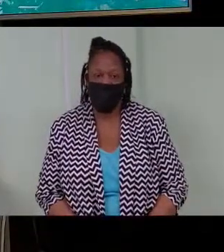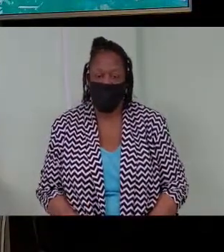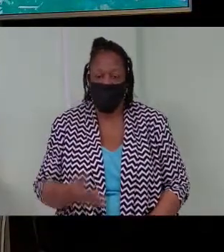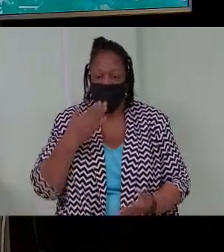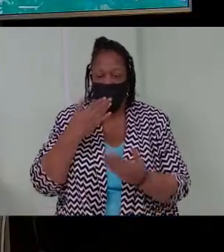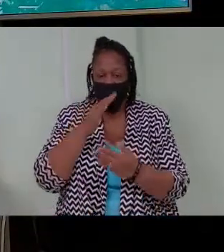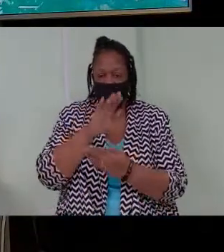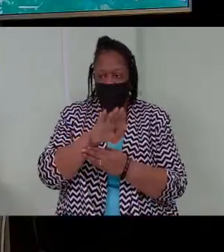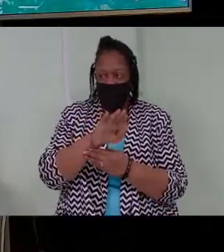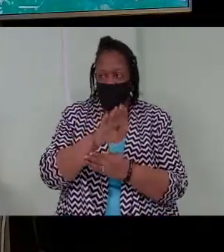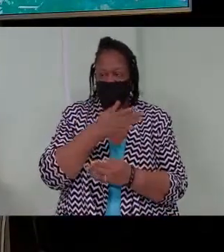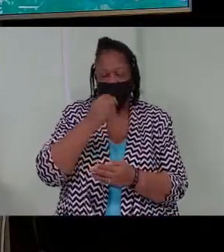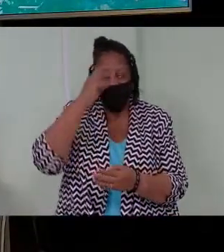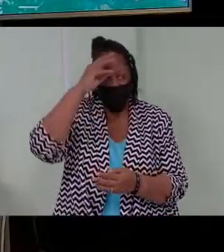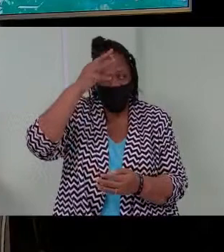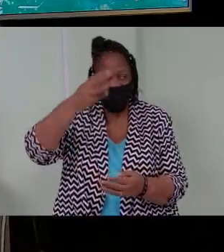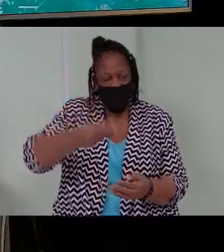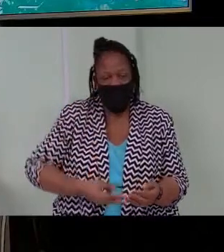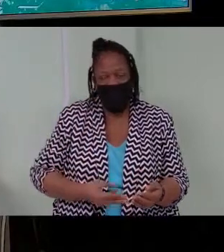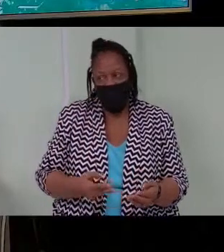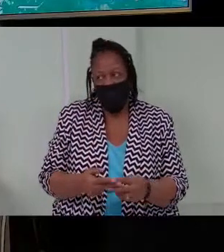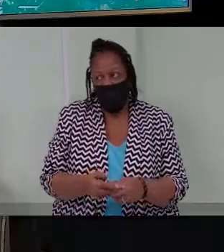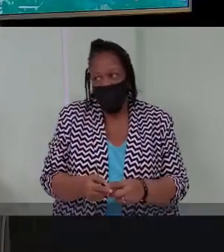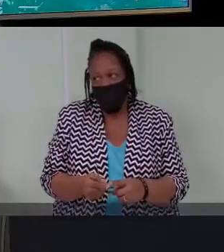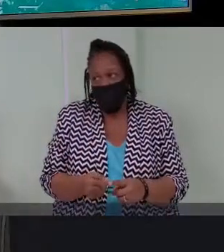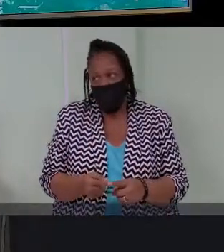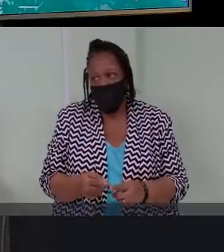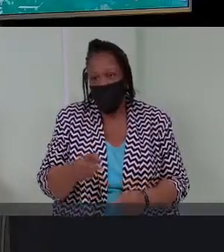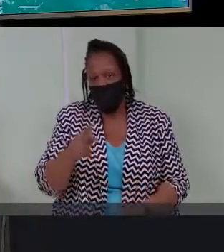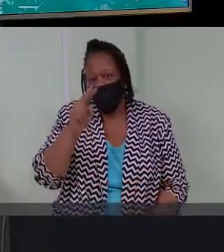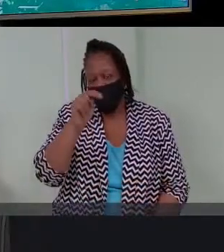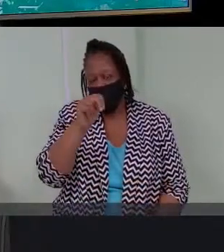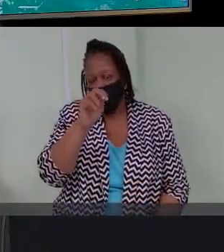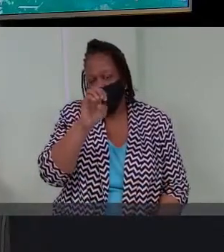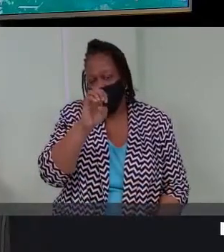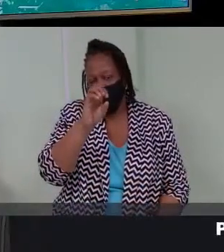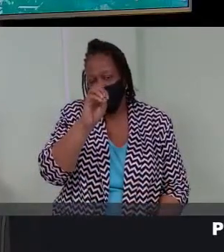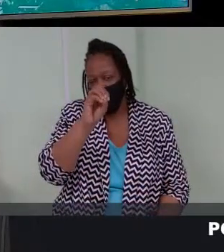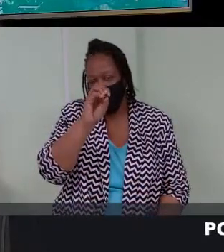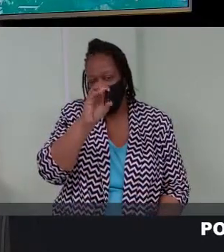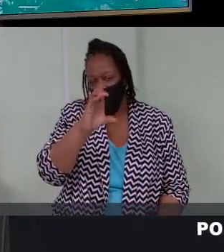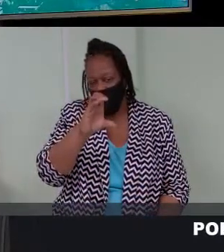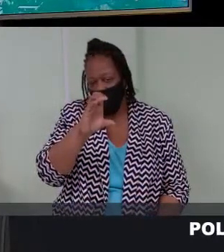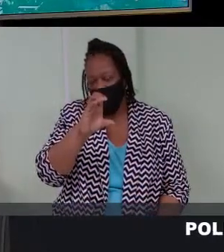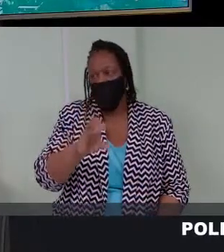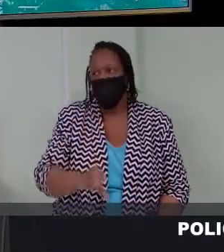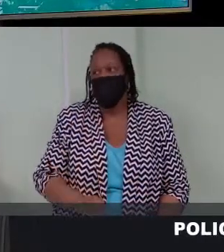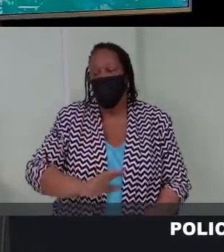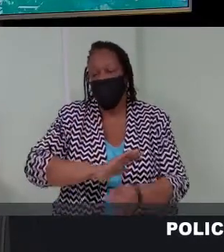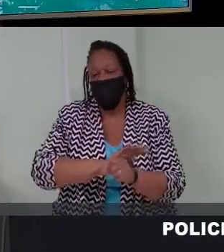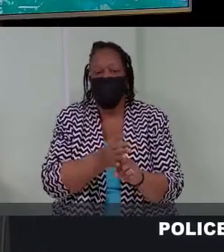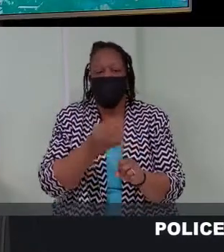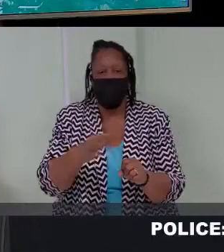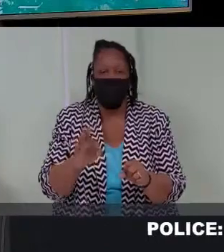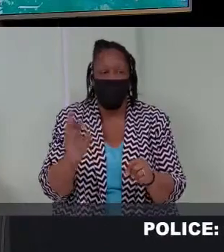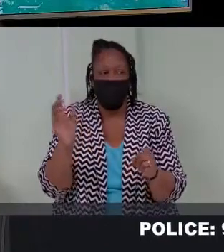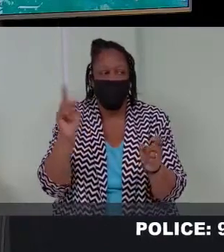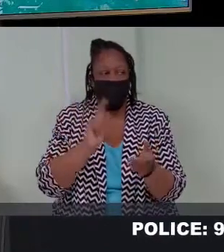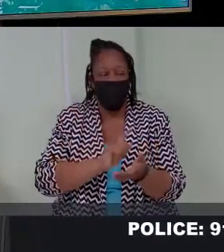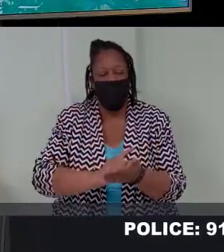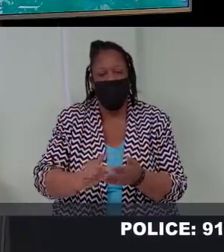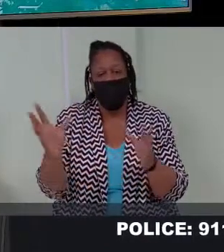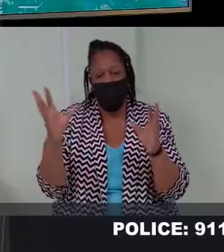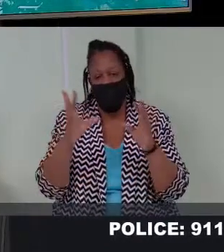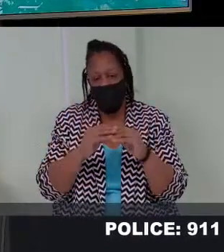Good afternoon and welcome to the National Emergency Operations Center COVID-19 weekly